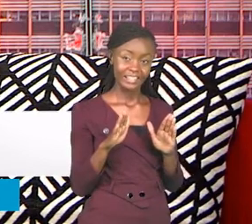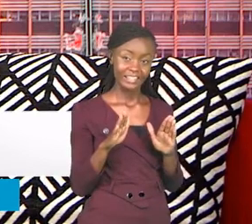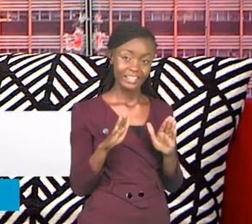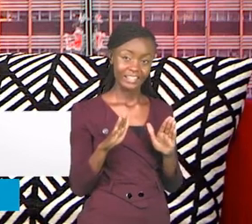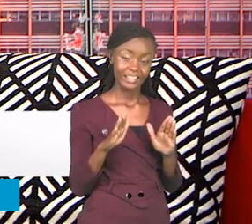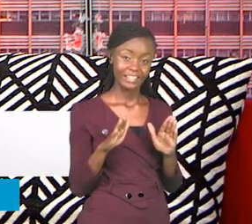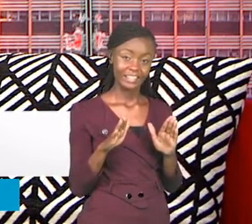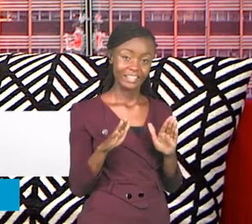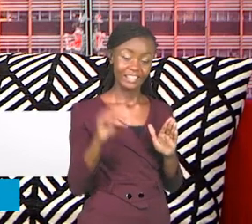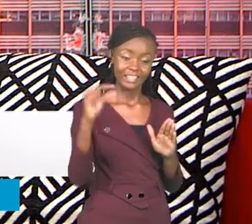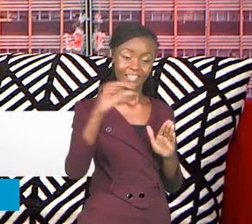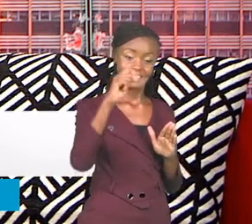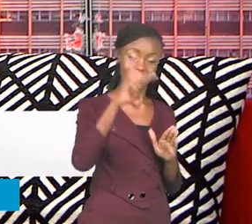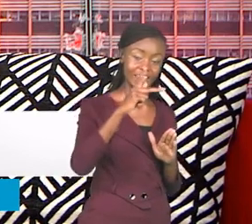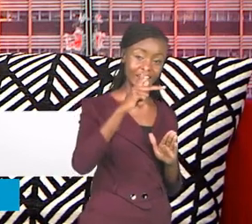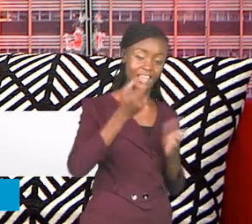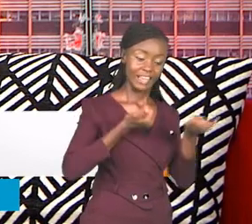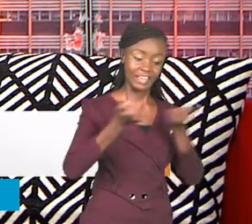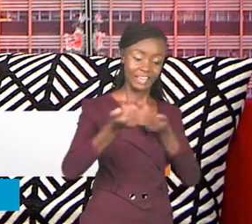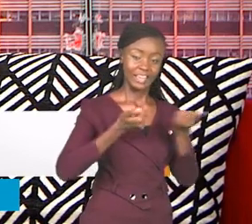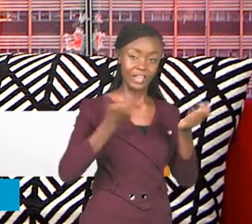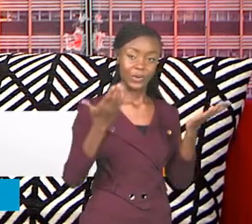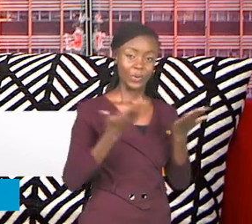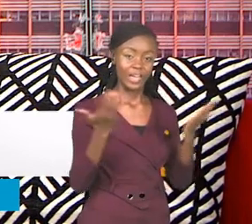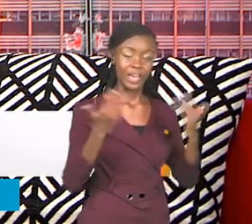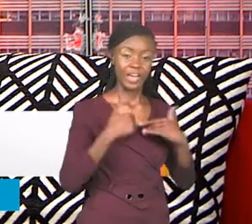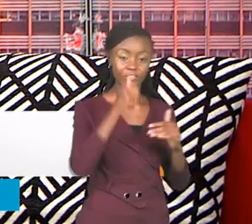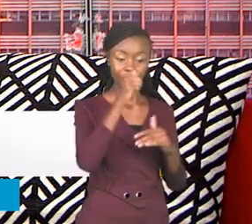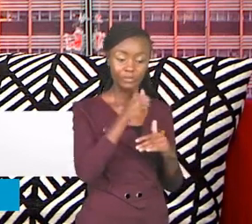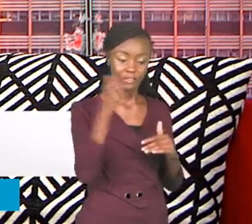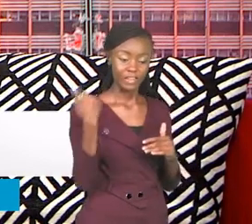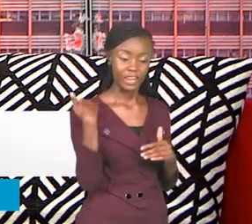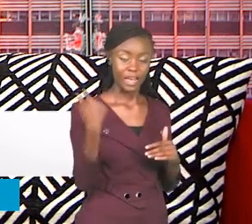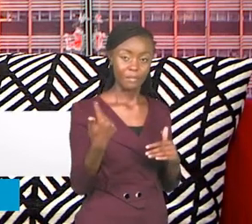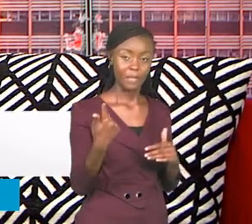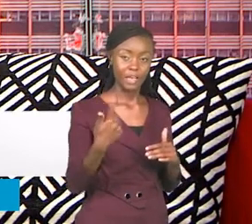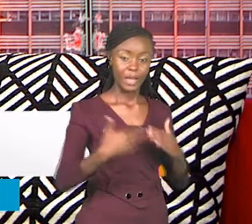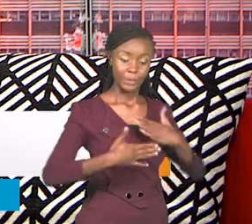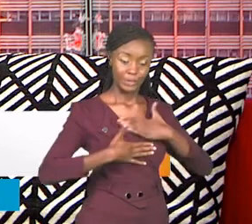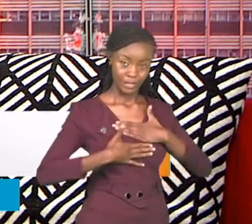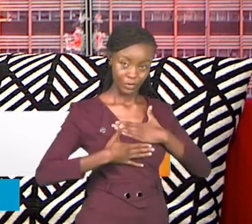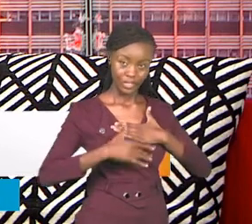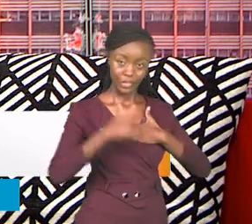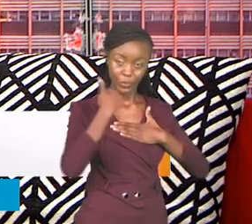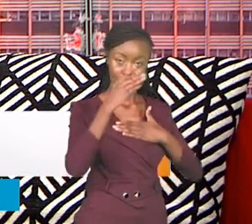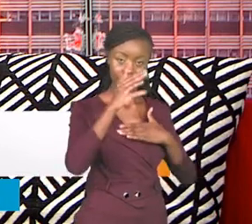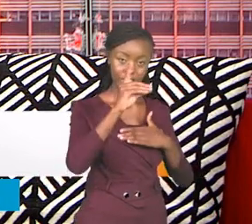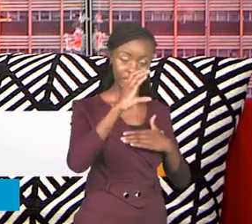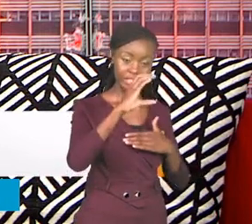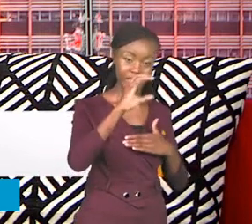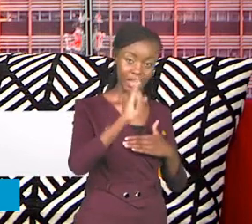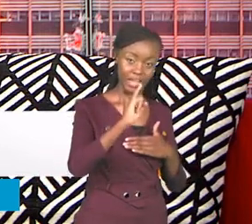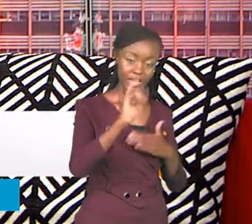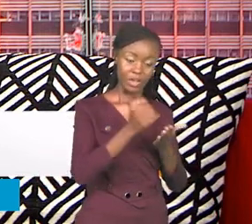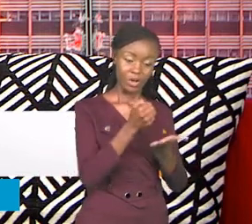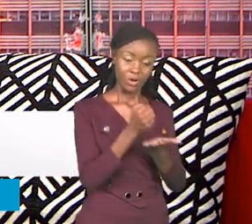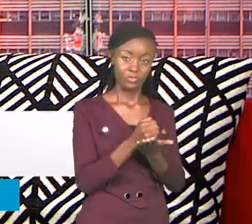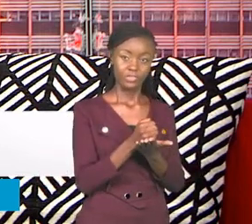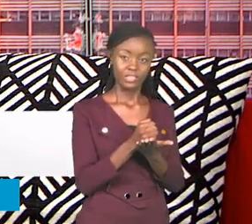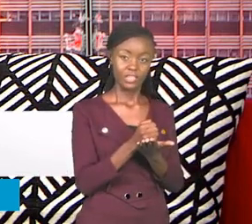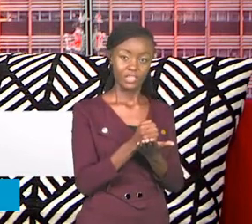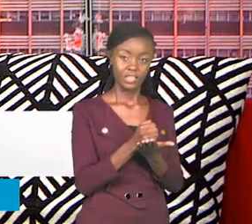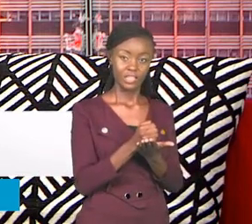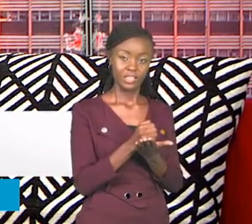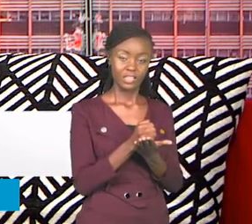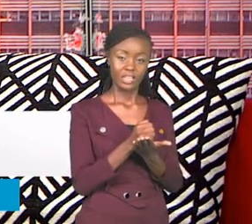a whole GK vehicle, though under private numbers, belonging to the DCI's office or something like that, on